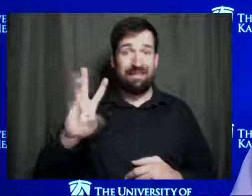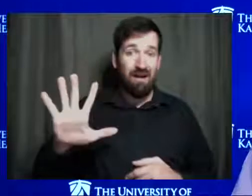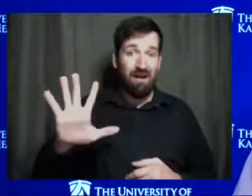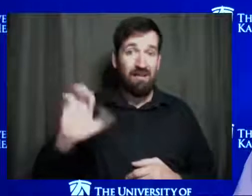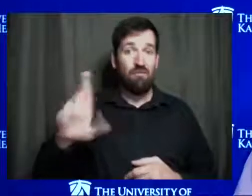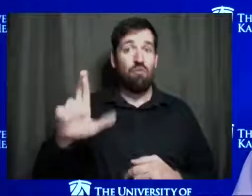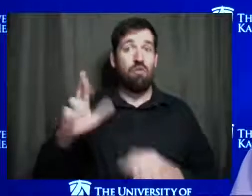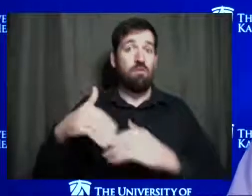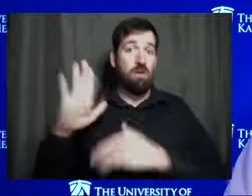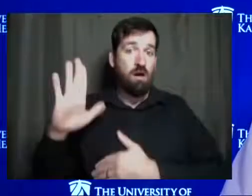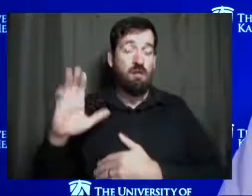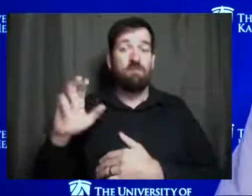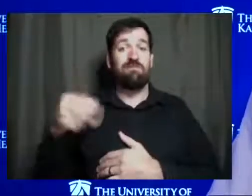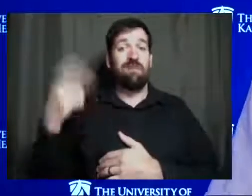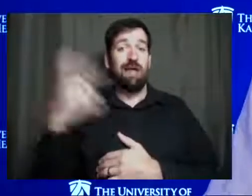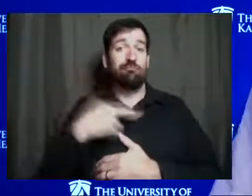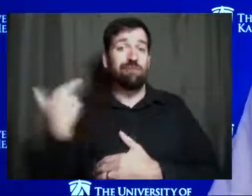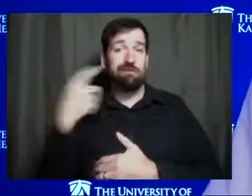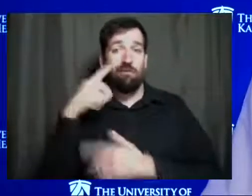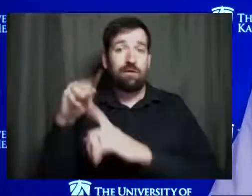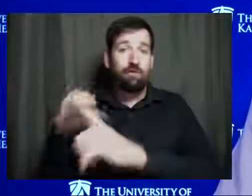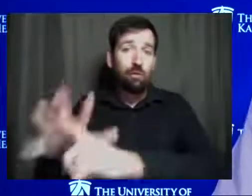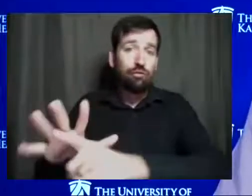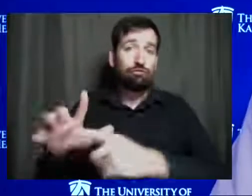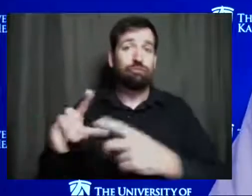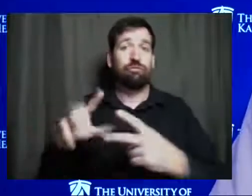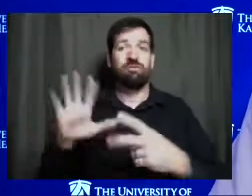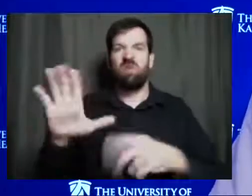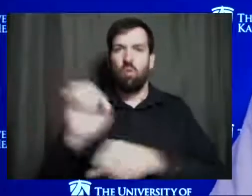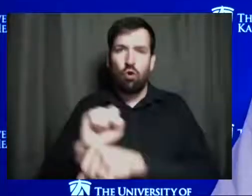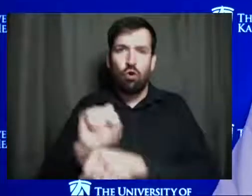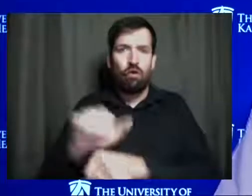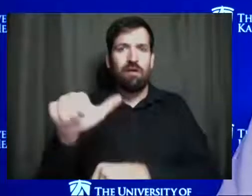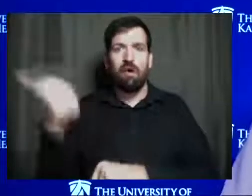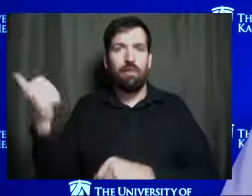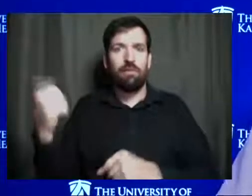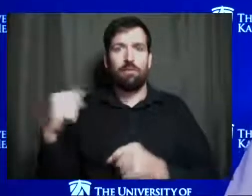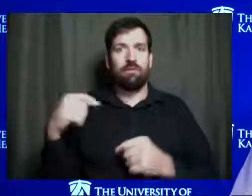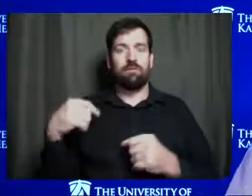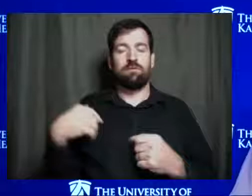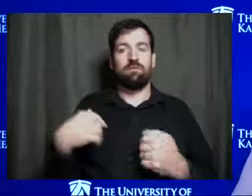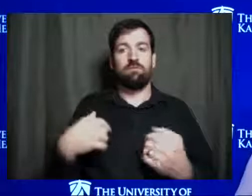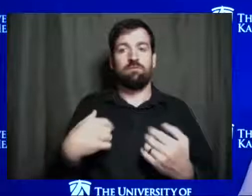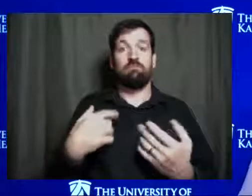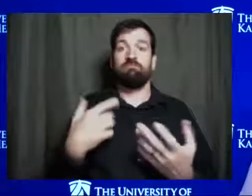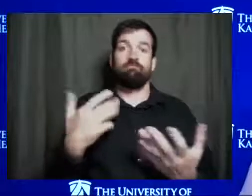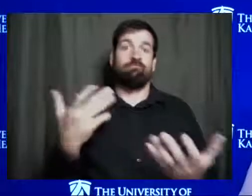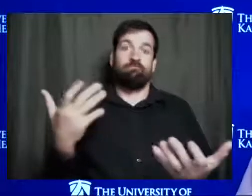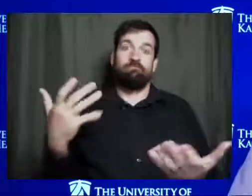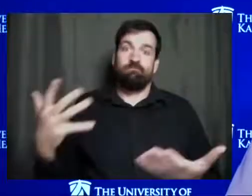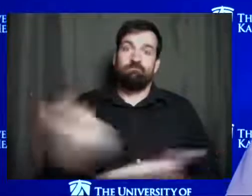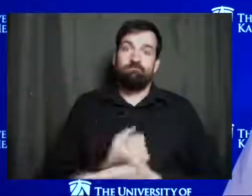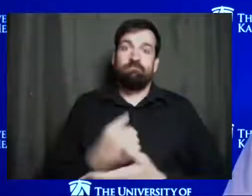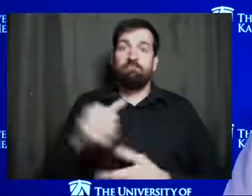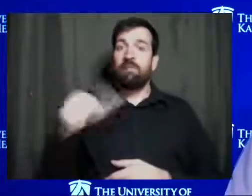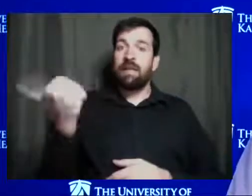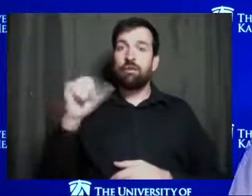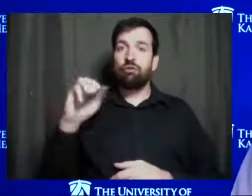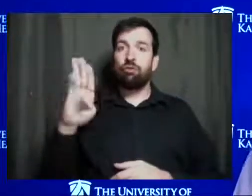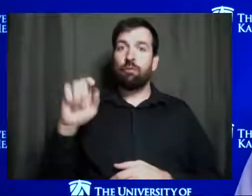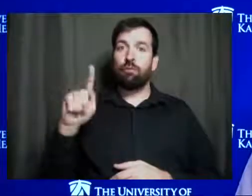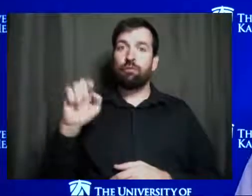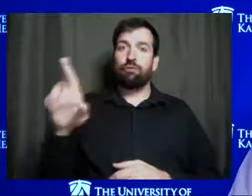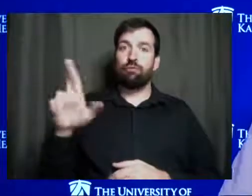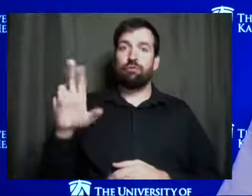high risk for exposure either through work or other ways to the disease gets those additional dosing to help continue